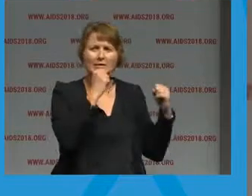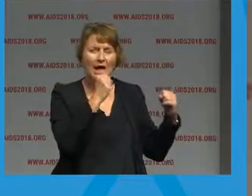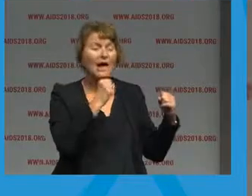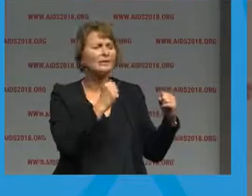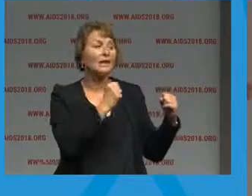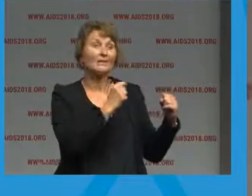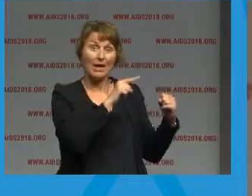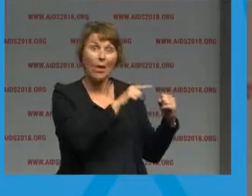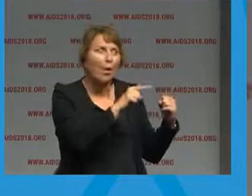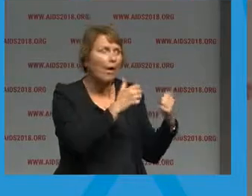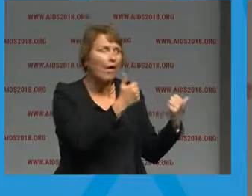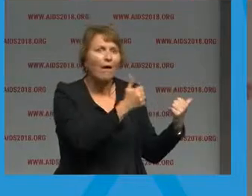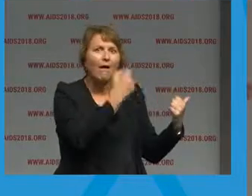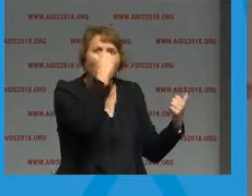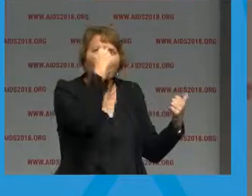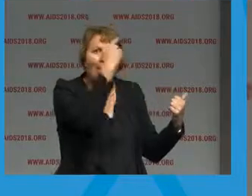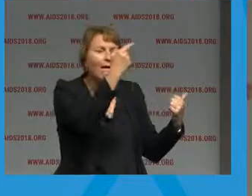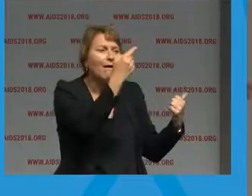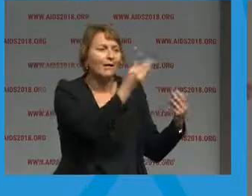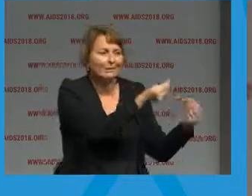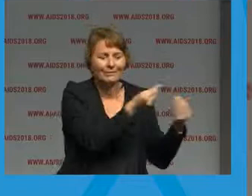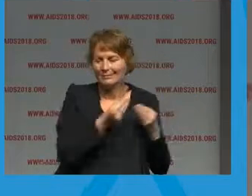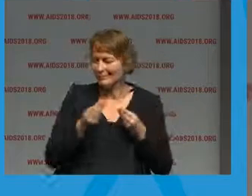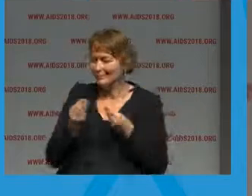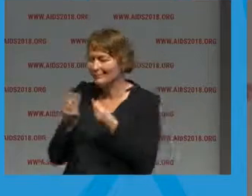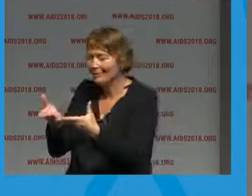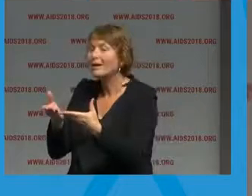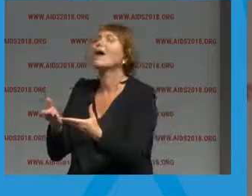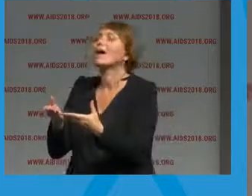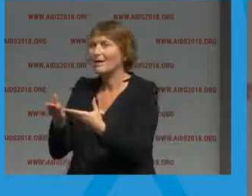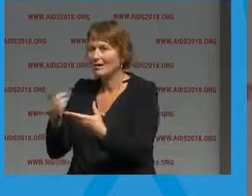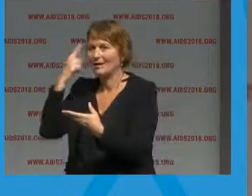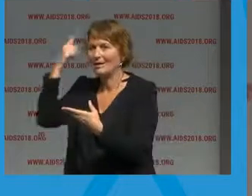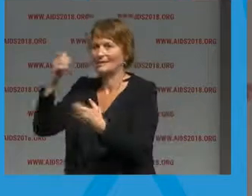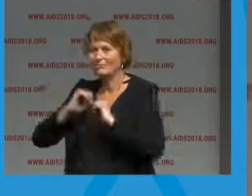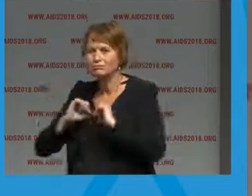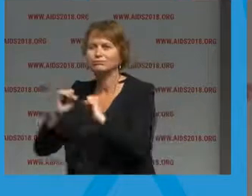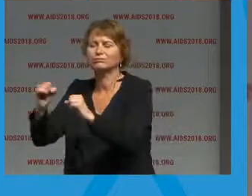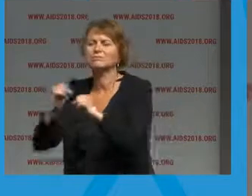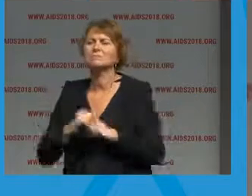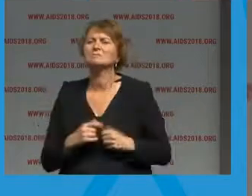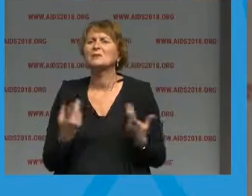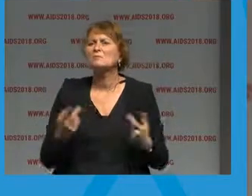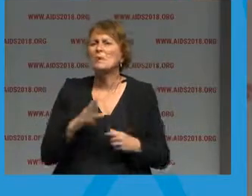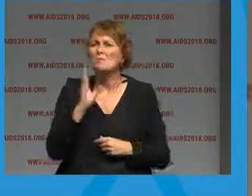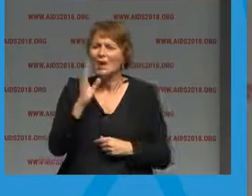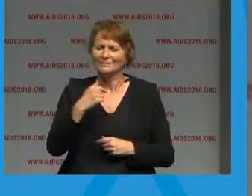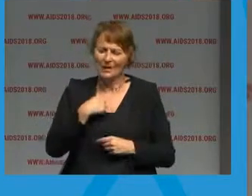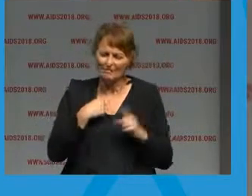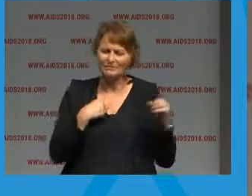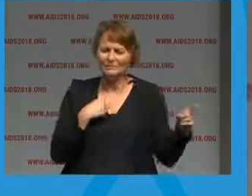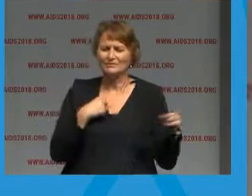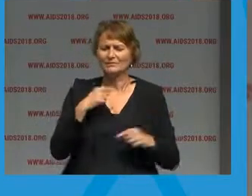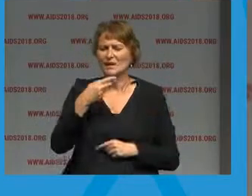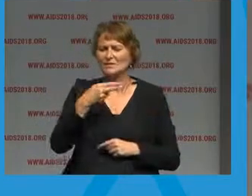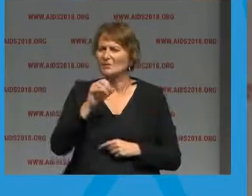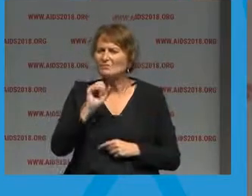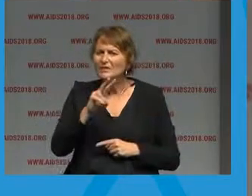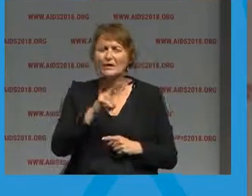TB. We need HIV communities and activists to demand for TB